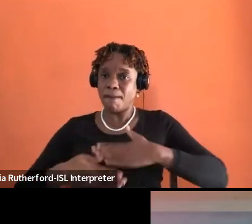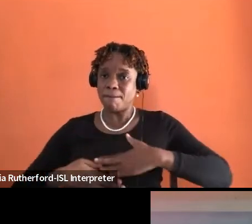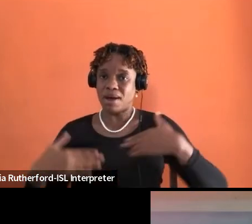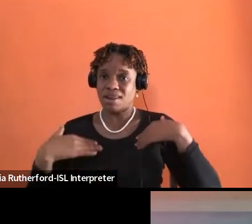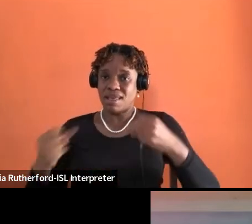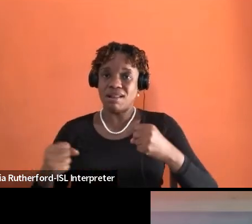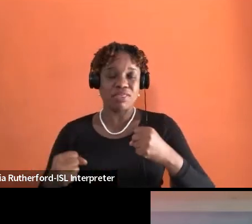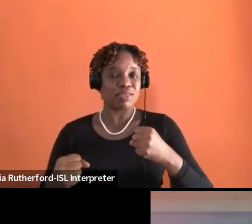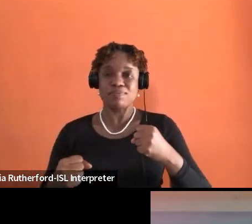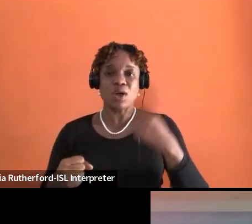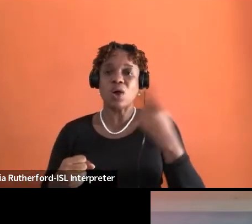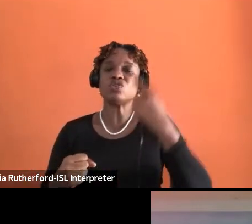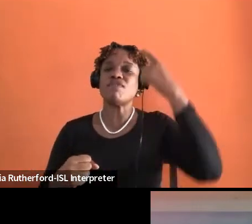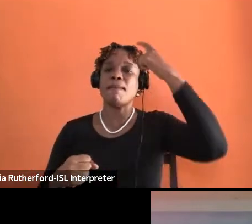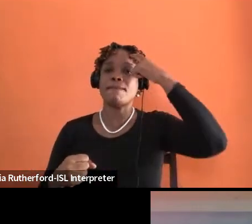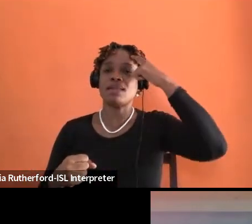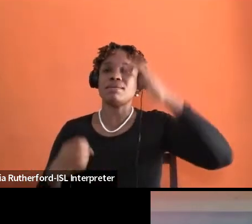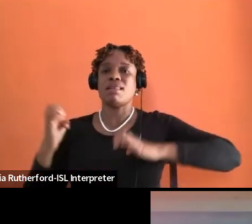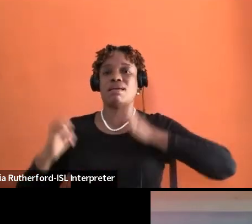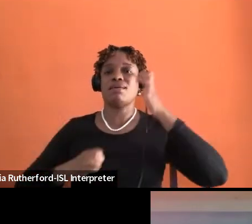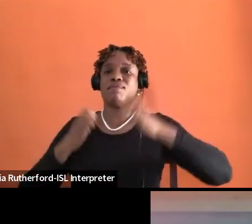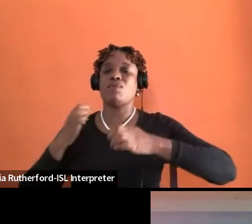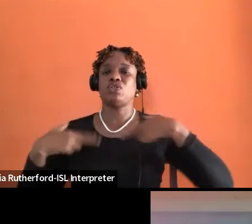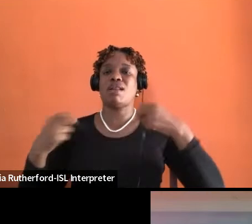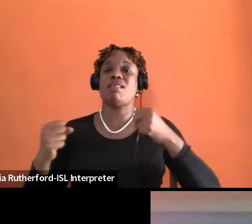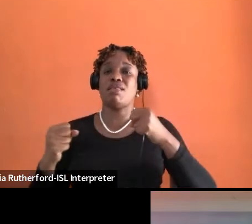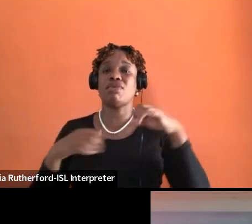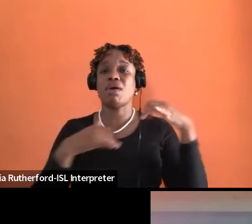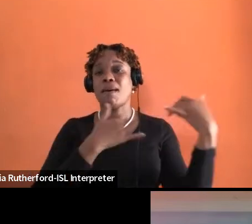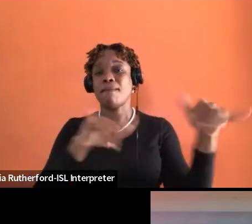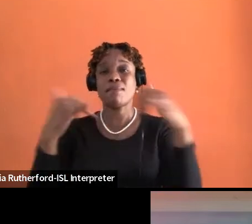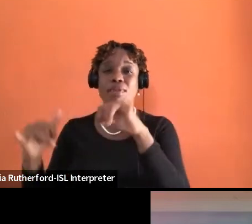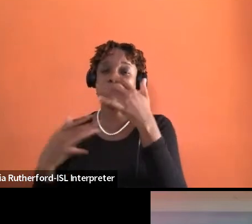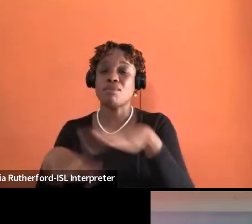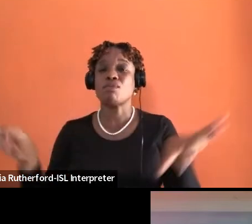So this is something that really needs to be part of